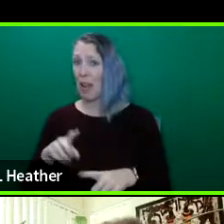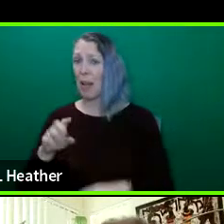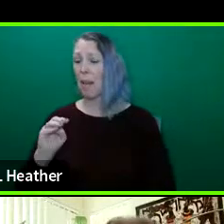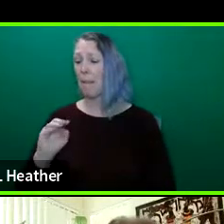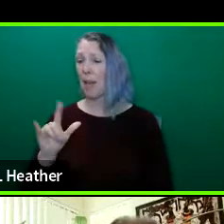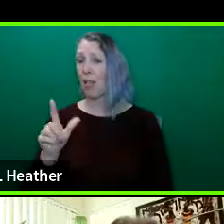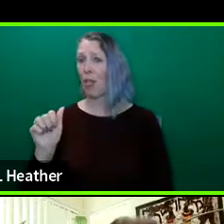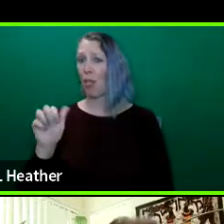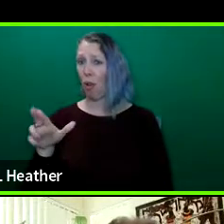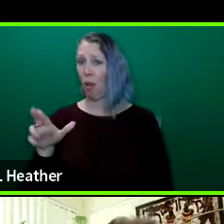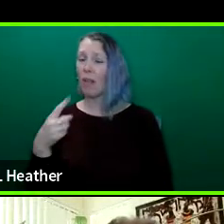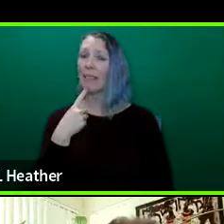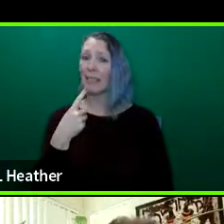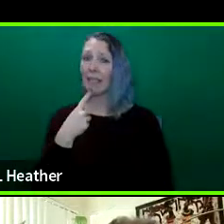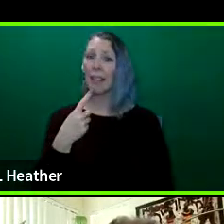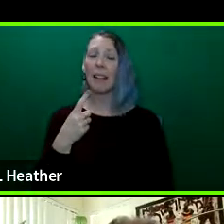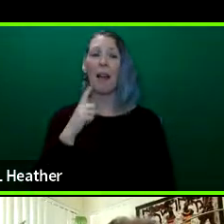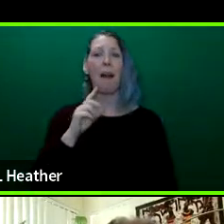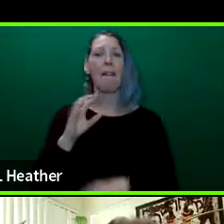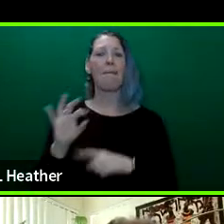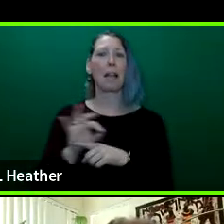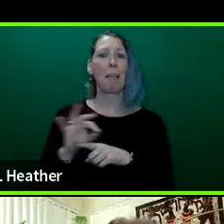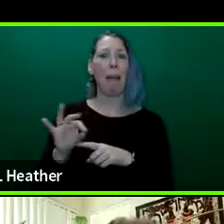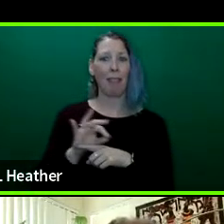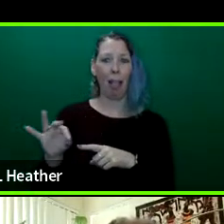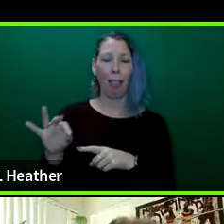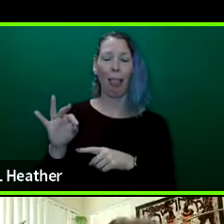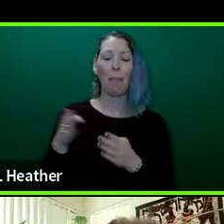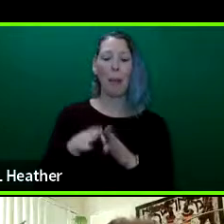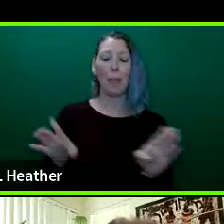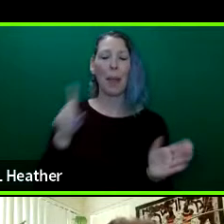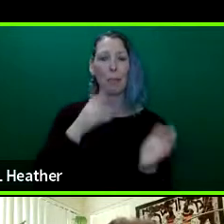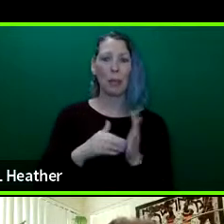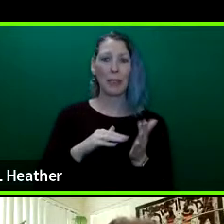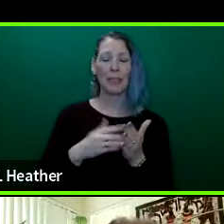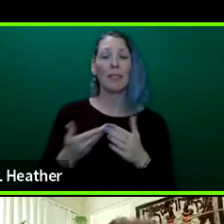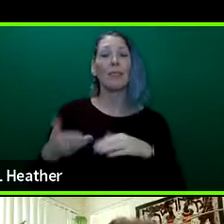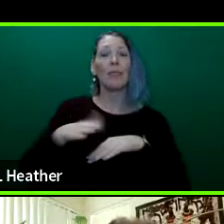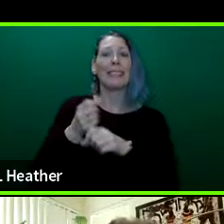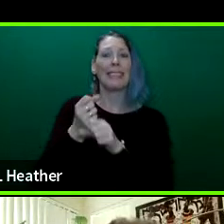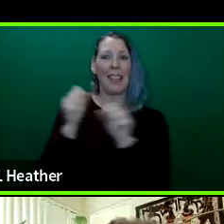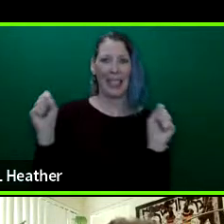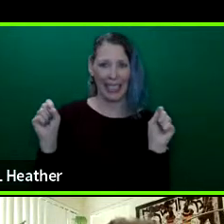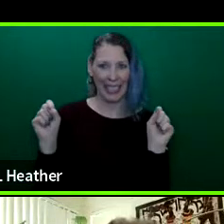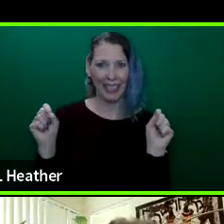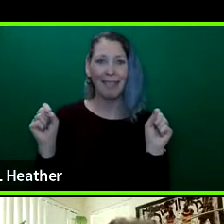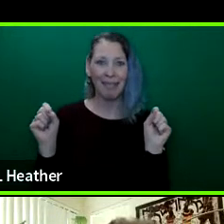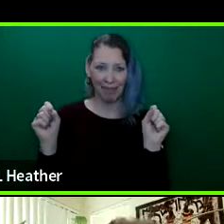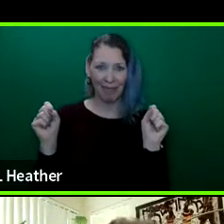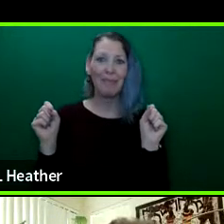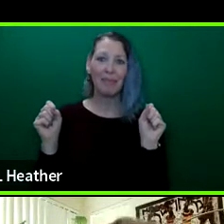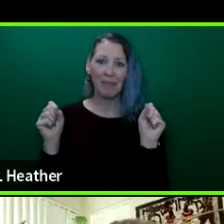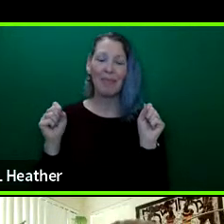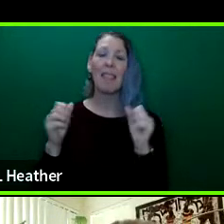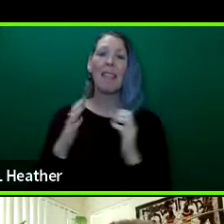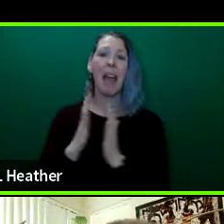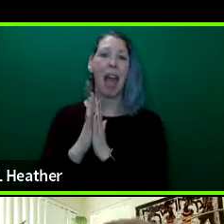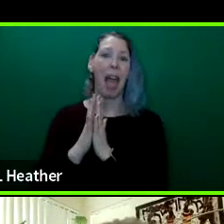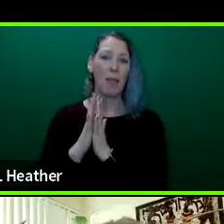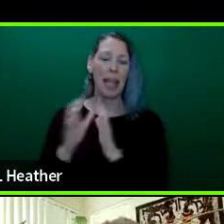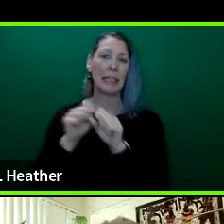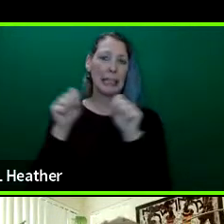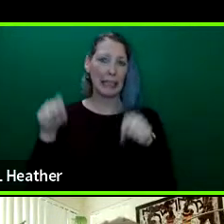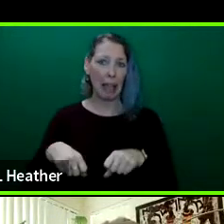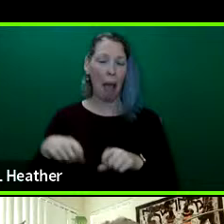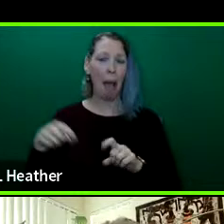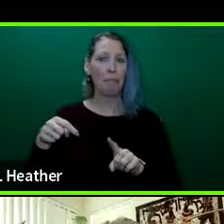Millar said, which is if there's a fundamental public purpose here, and that's to increase safety and promote safety on the system, certainly the highway system being a